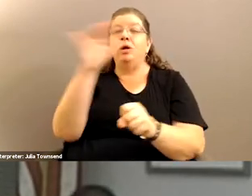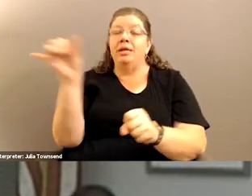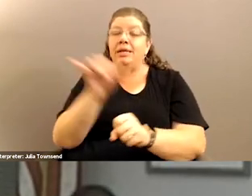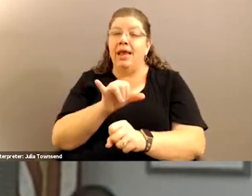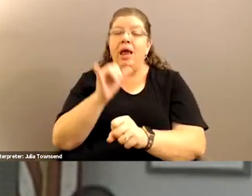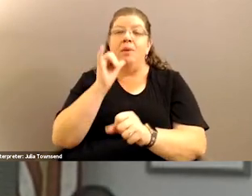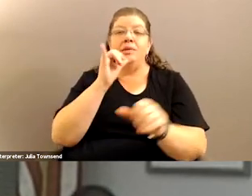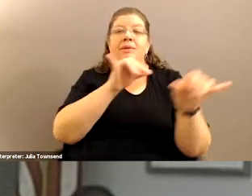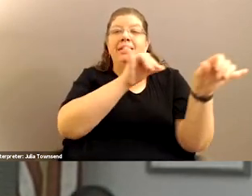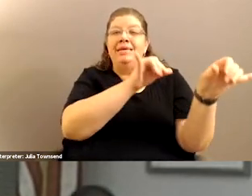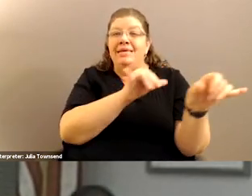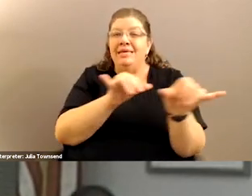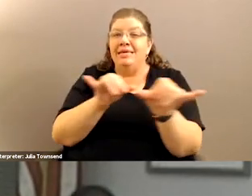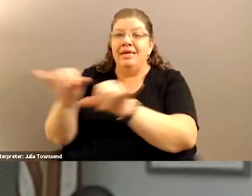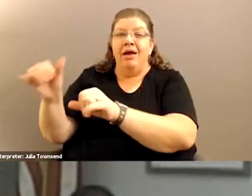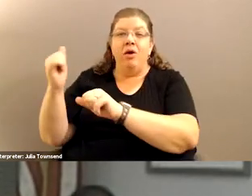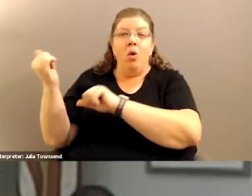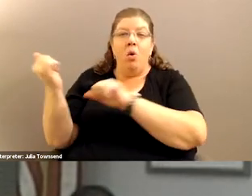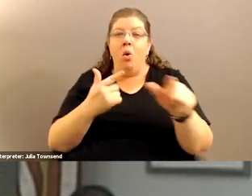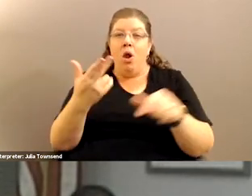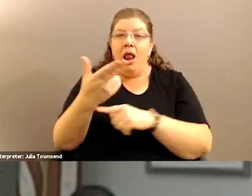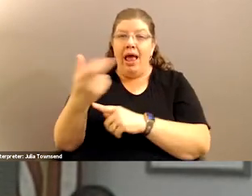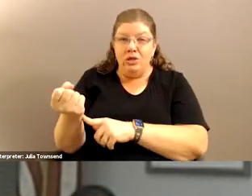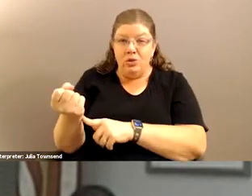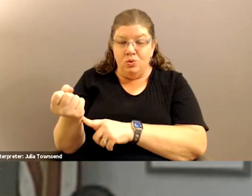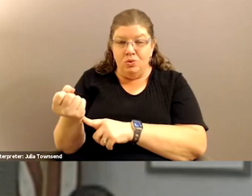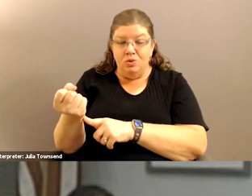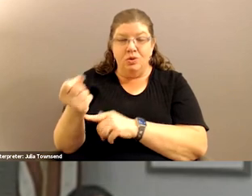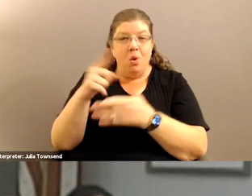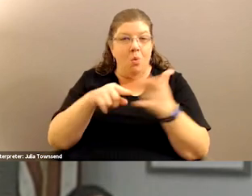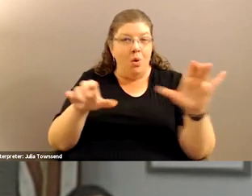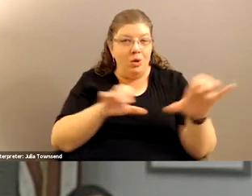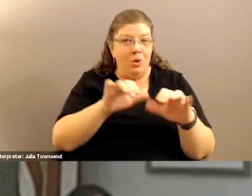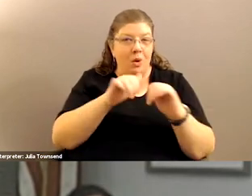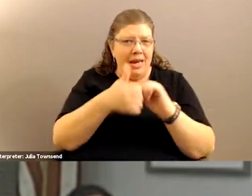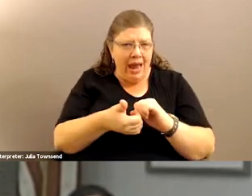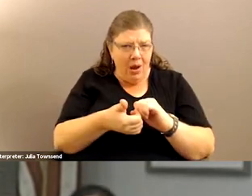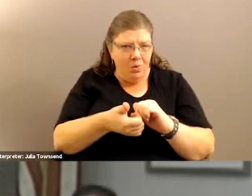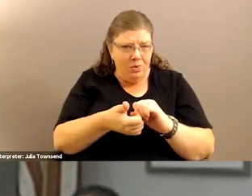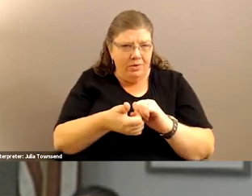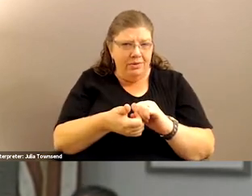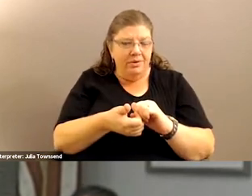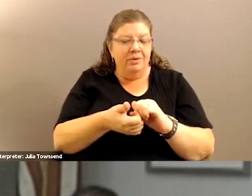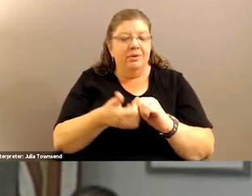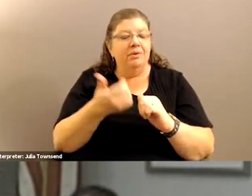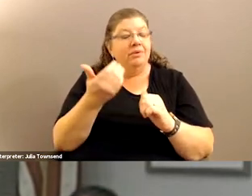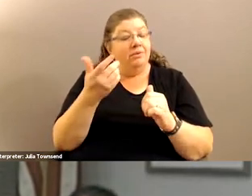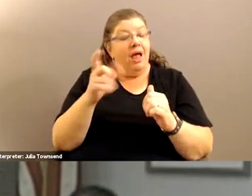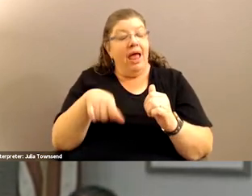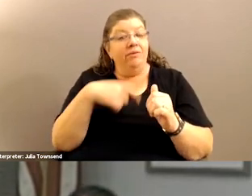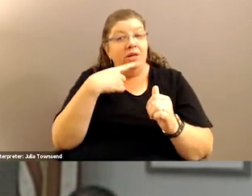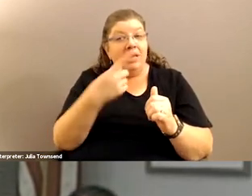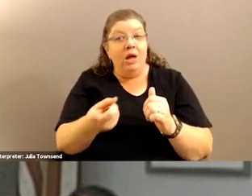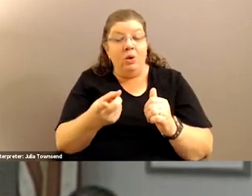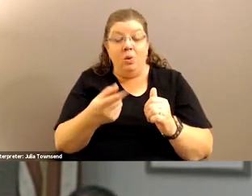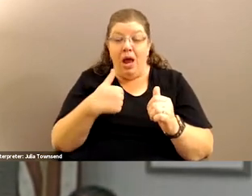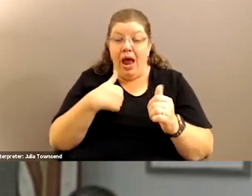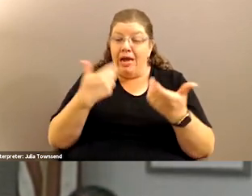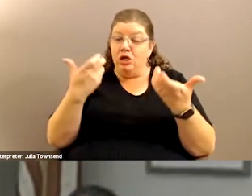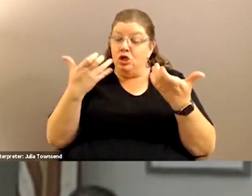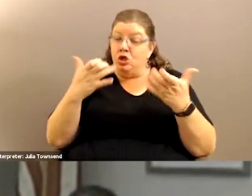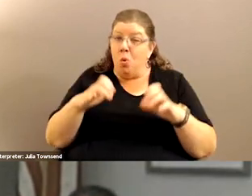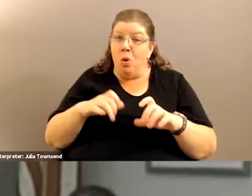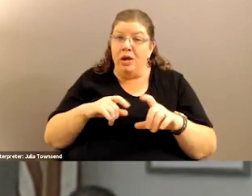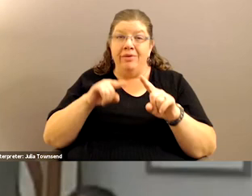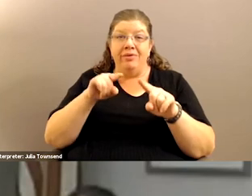across all high schools in what we do and how we do it because i i gotta tell you i don't want to have to come to this